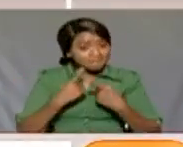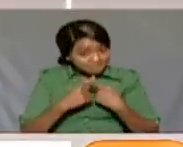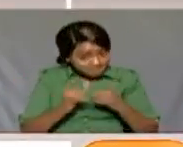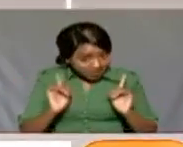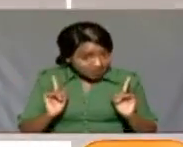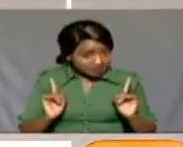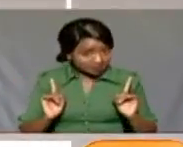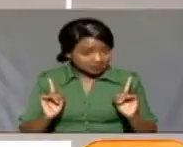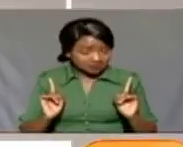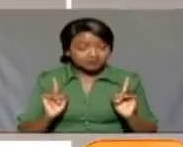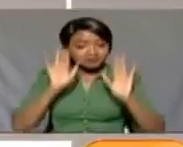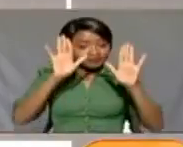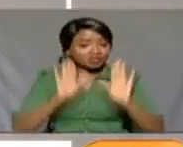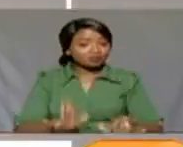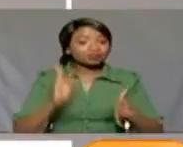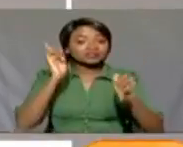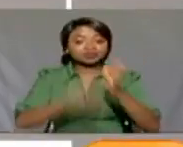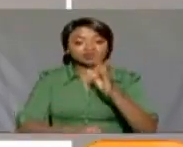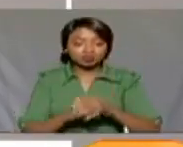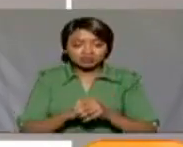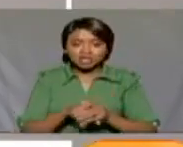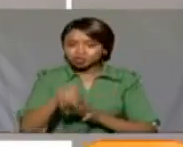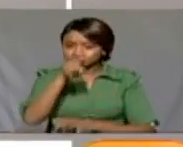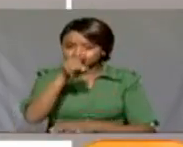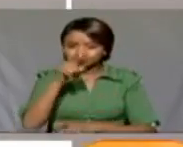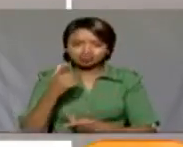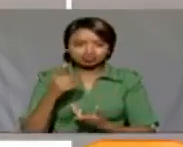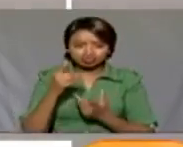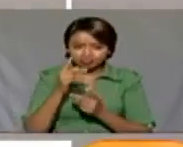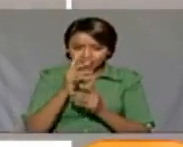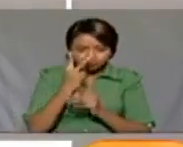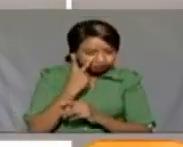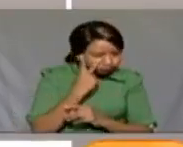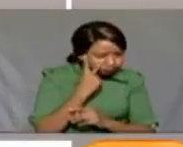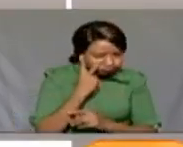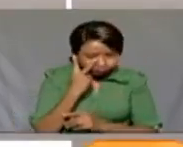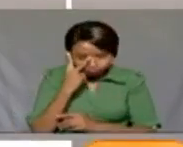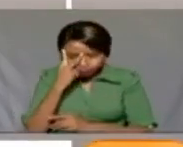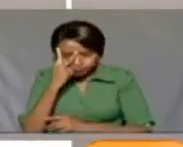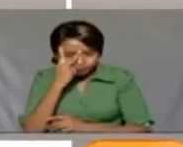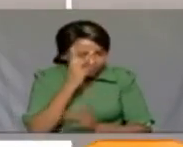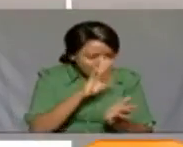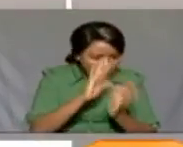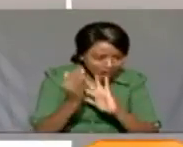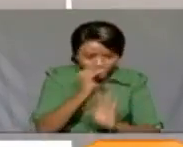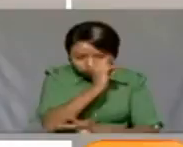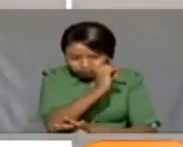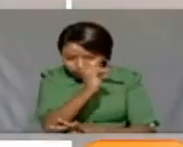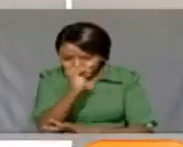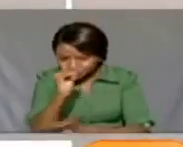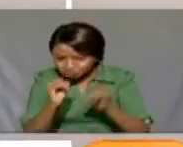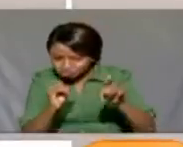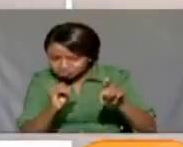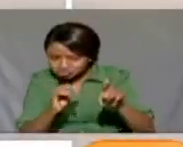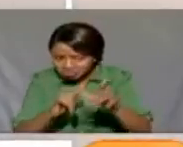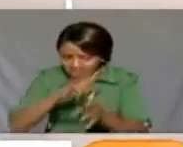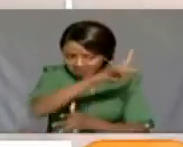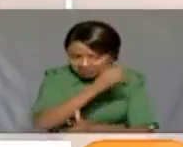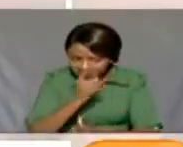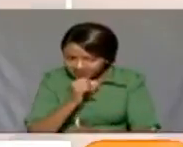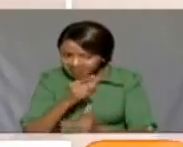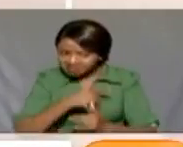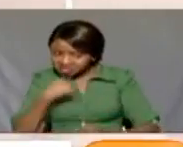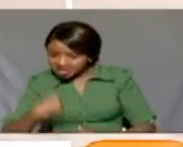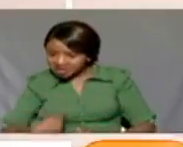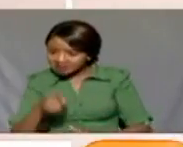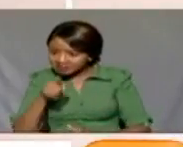think the most important thing for us is to be vigilant and look out for any persons that have a history of travel to Wuhan City